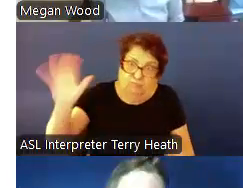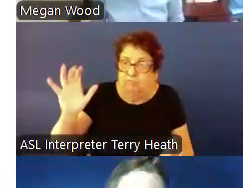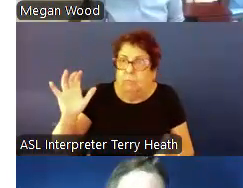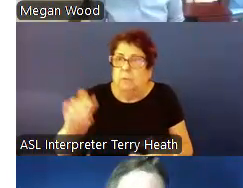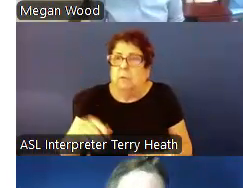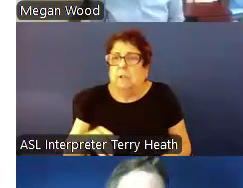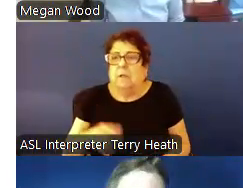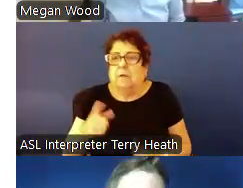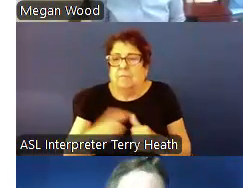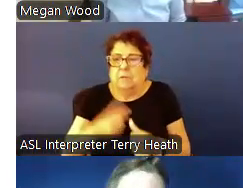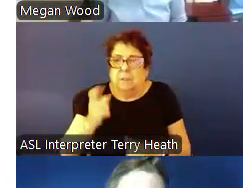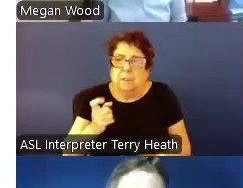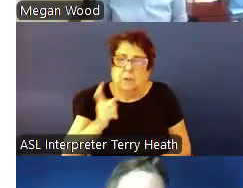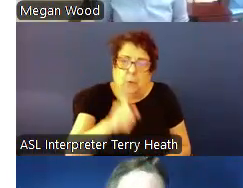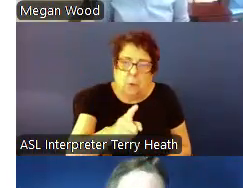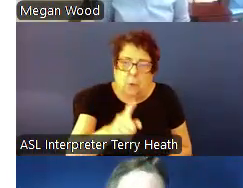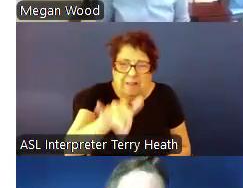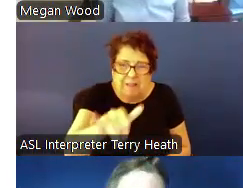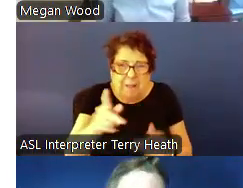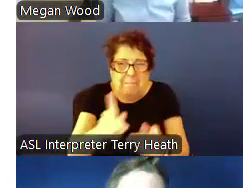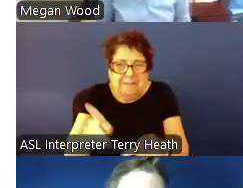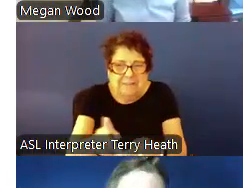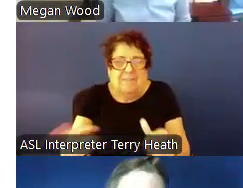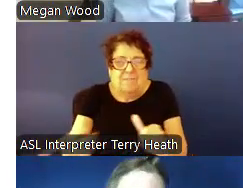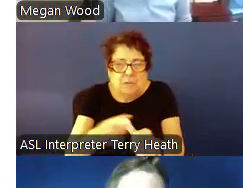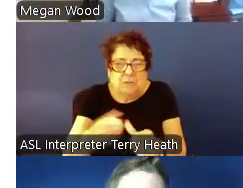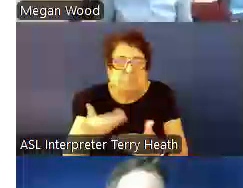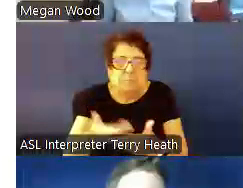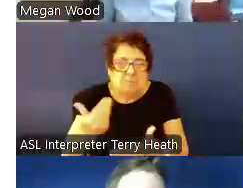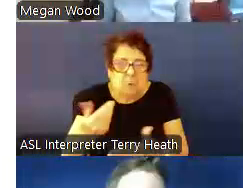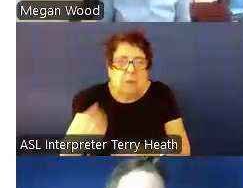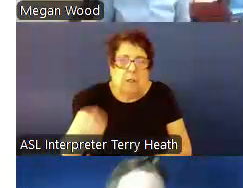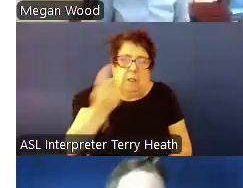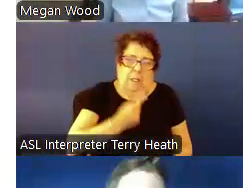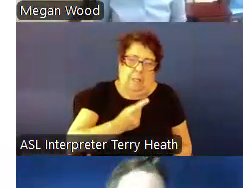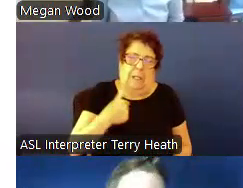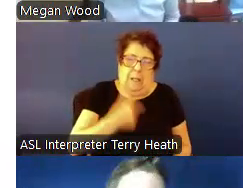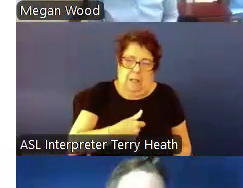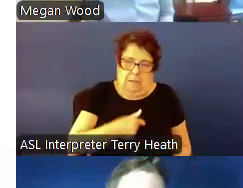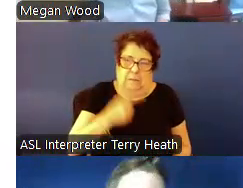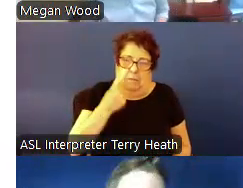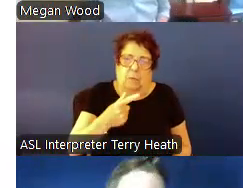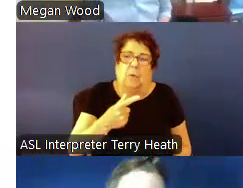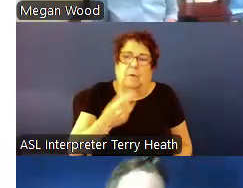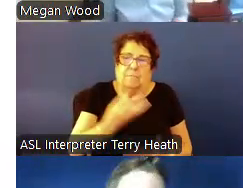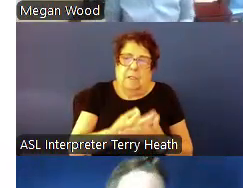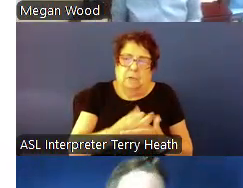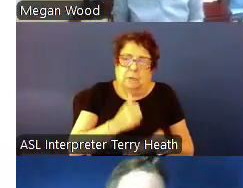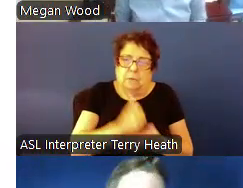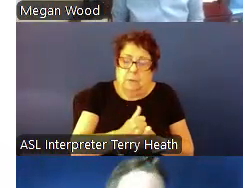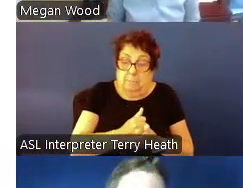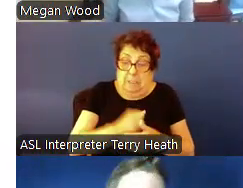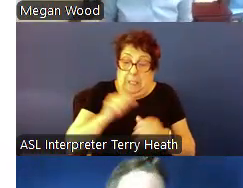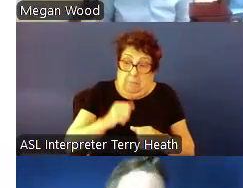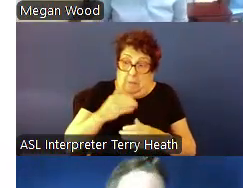Tazewell before they come to us for financial assistance. So just being able to email back and forth with Megan and kind